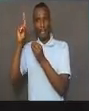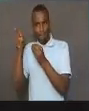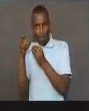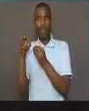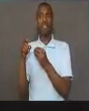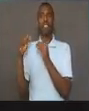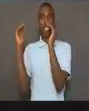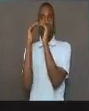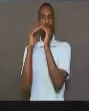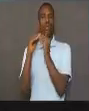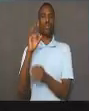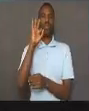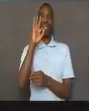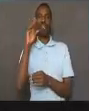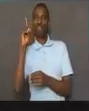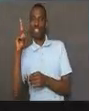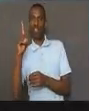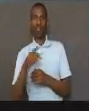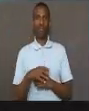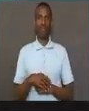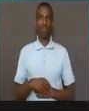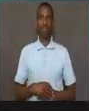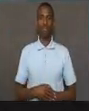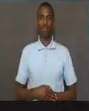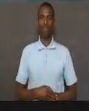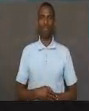d equals fd.